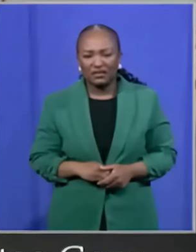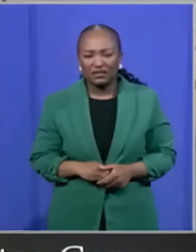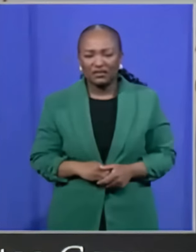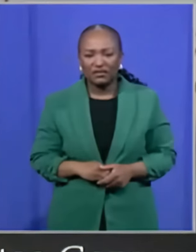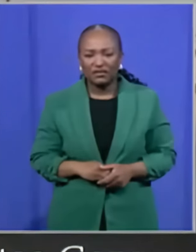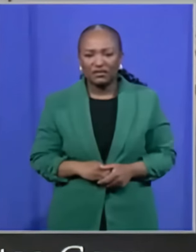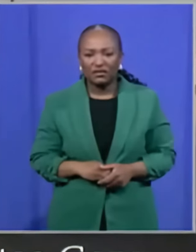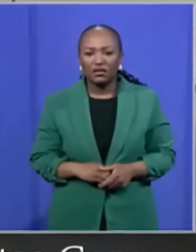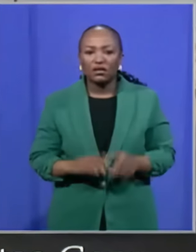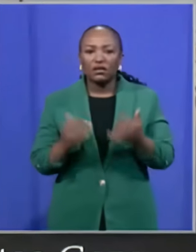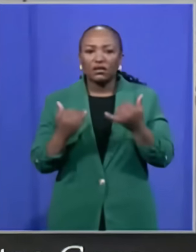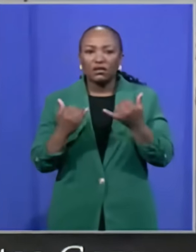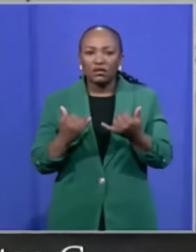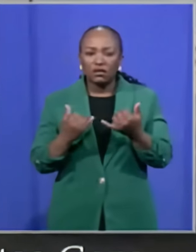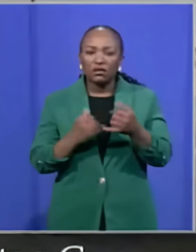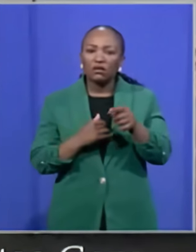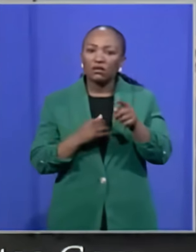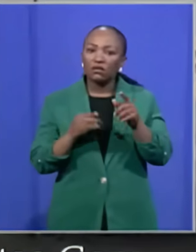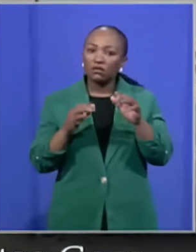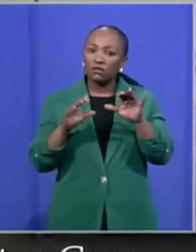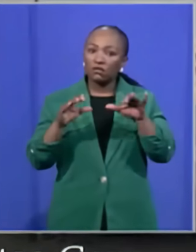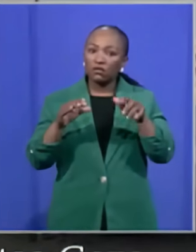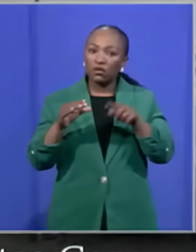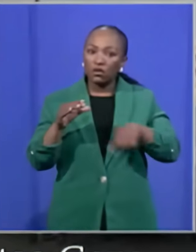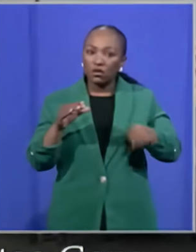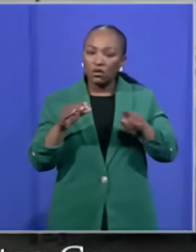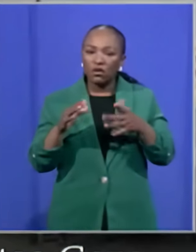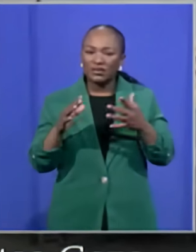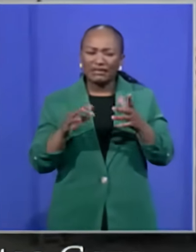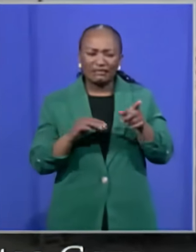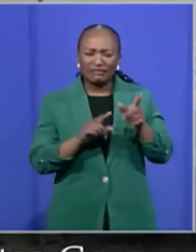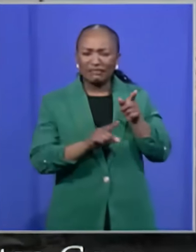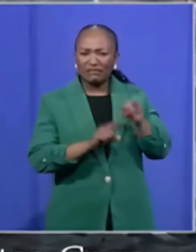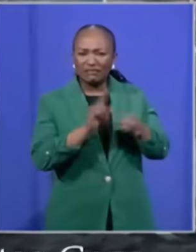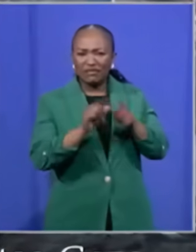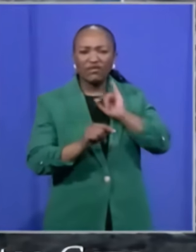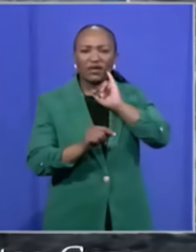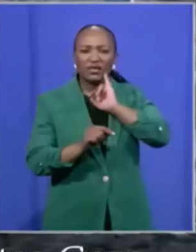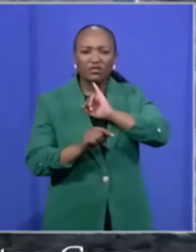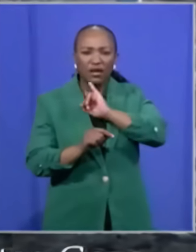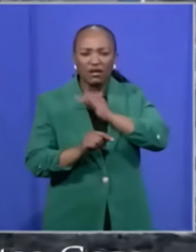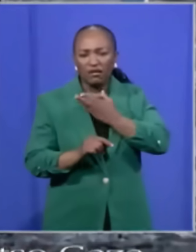Lekgotla la mokgatlo wa matjhaba a kopaneng le tshwetse ka mathe ditlhaselo tsa moraorao tsa Israel Gaza.